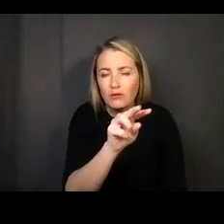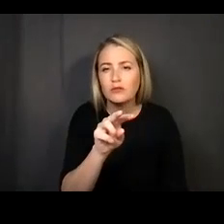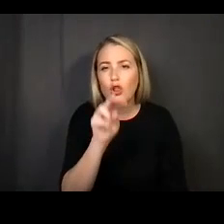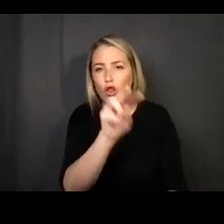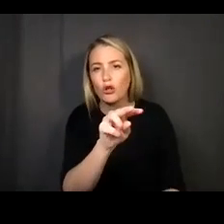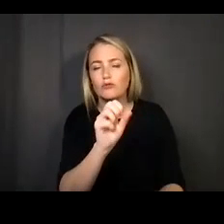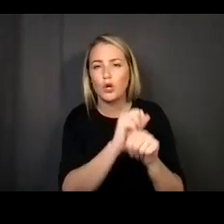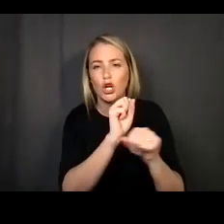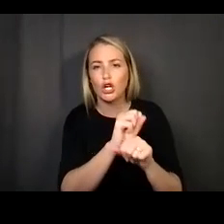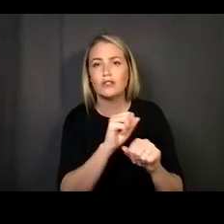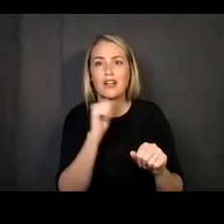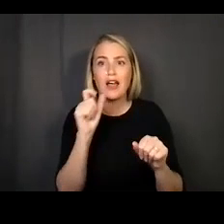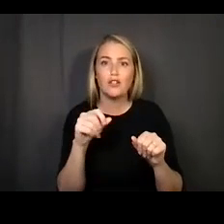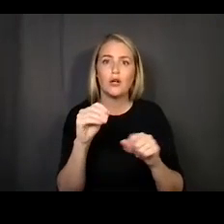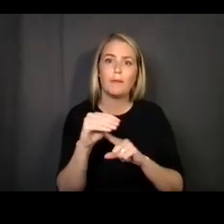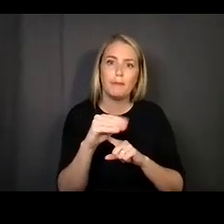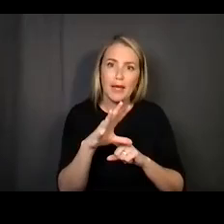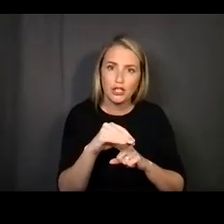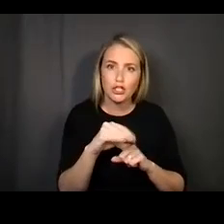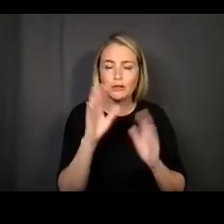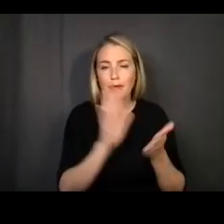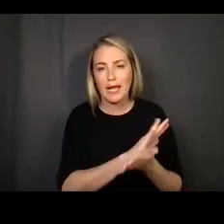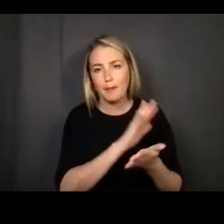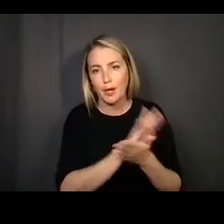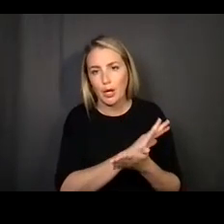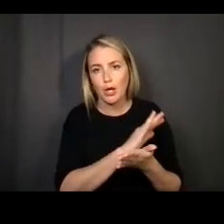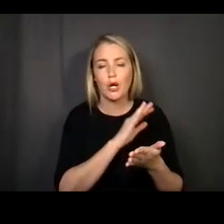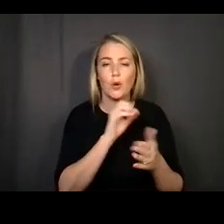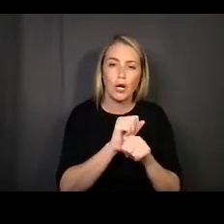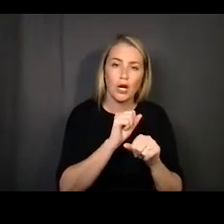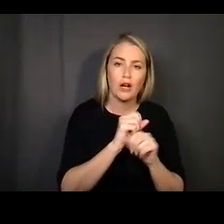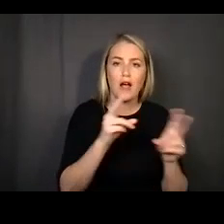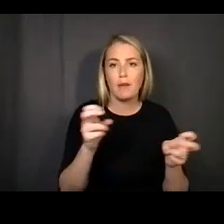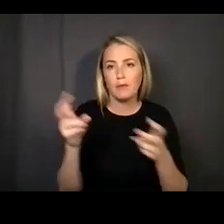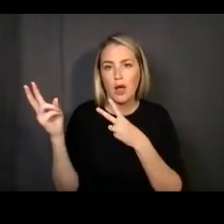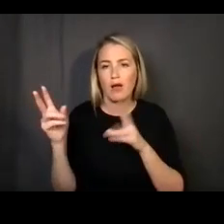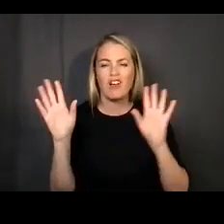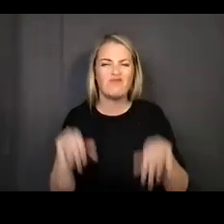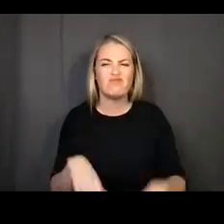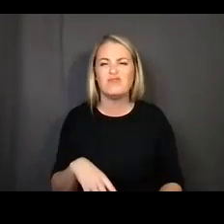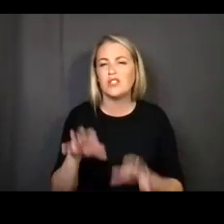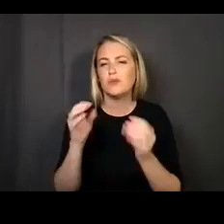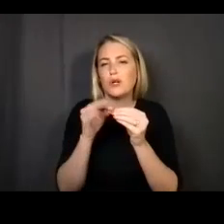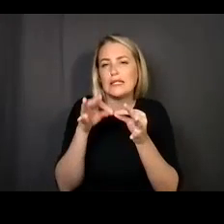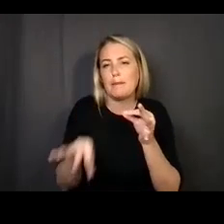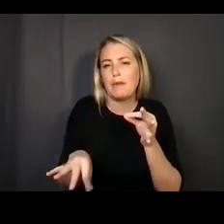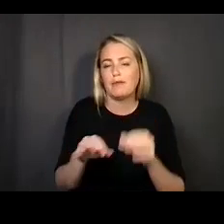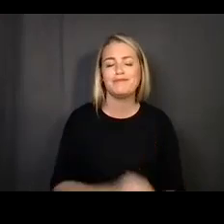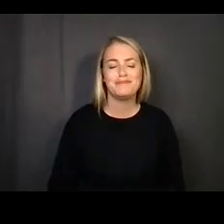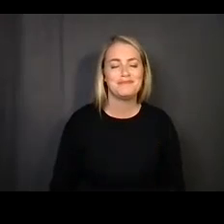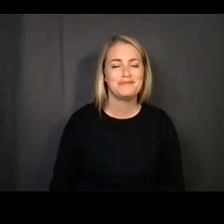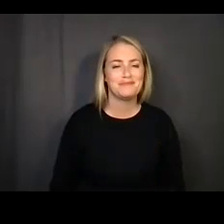That bueno, way you don't podemos have to pausar take a el video para que picture of podamos the paper observar and bien then lo upload que it. sea It que just estén acercando a la simplifies it cámara. a little bit.